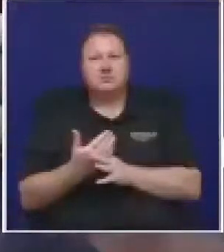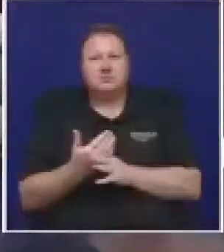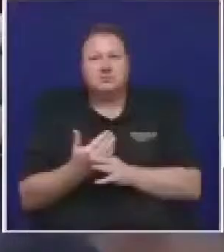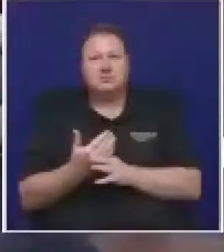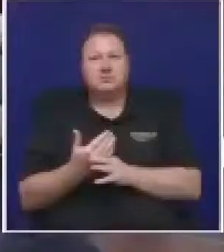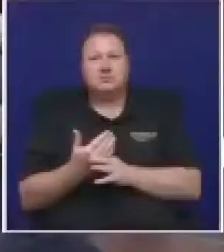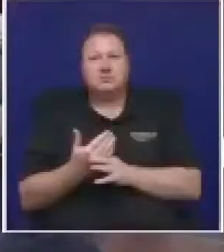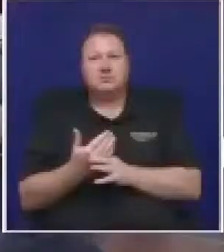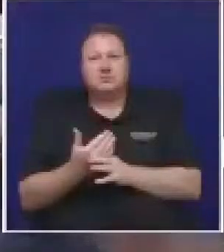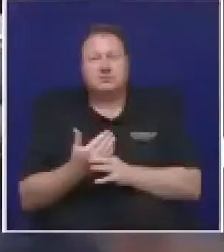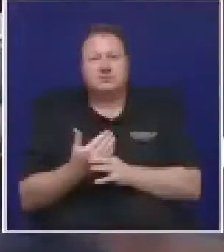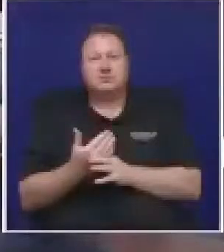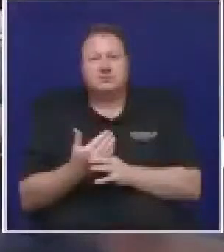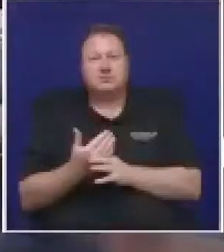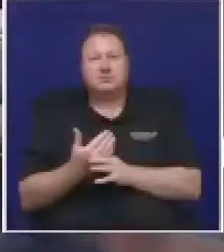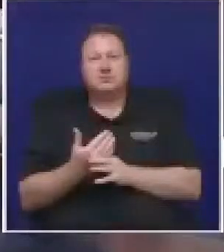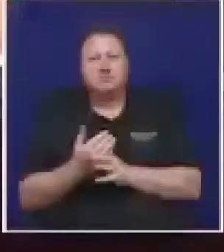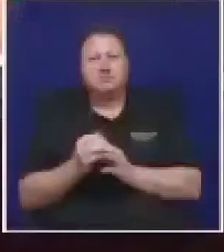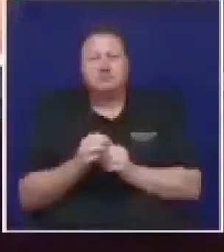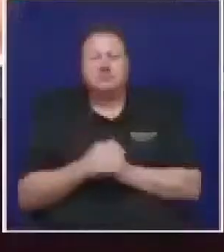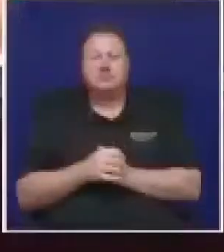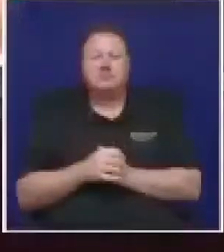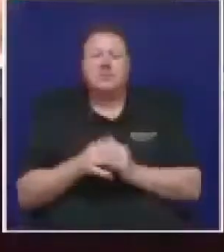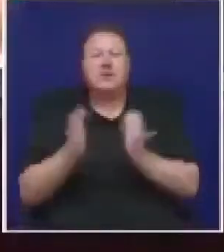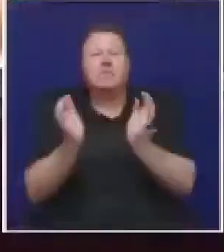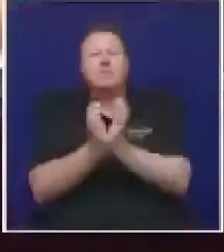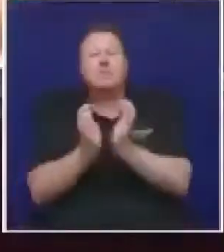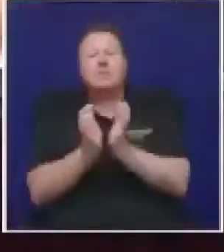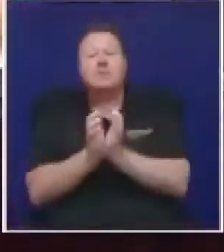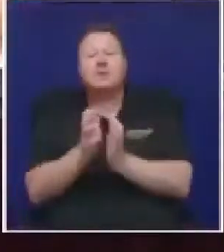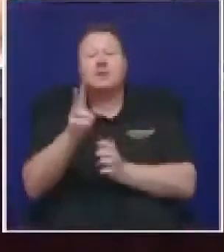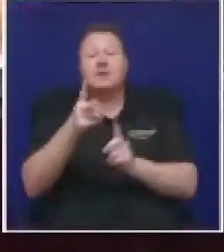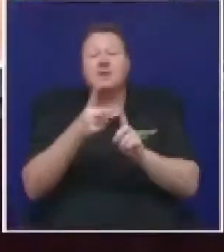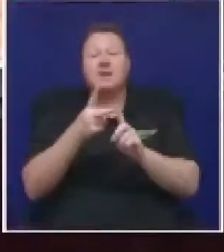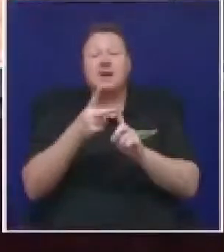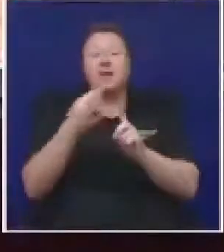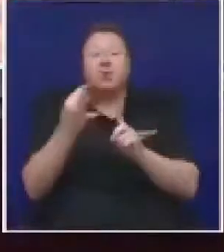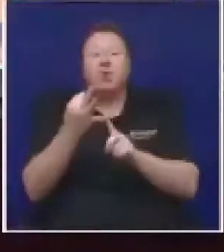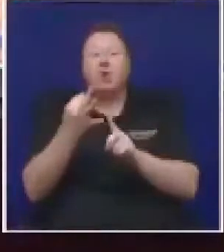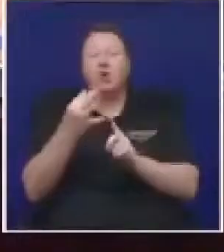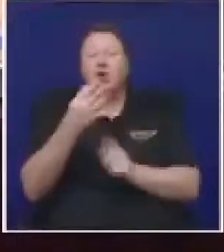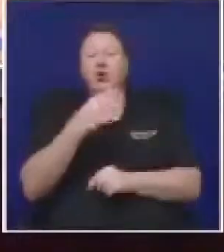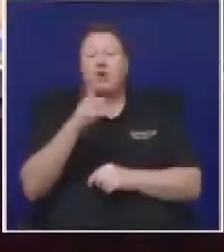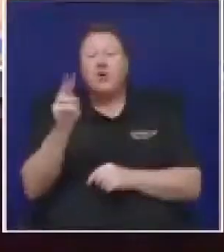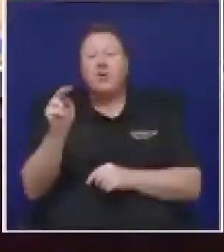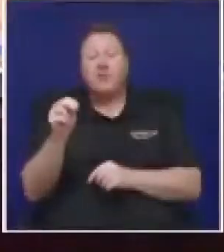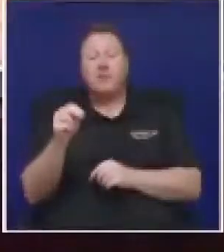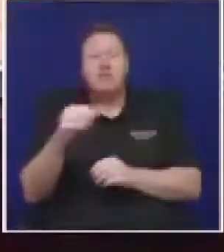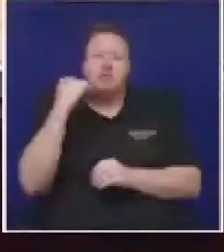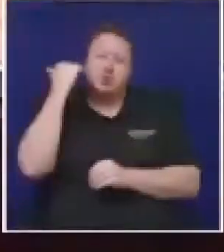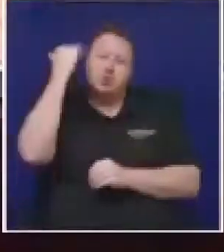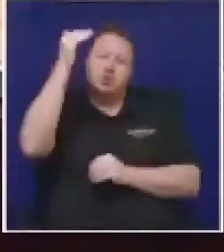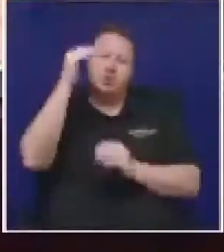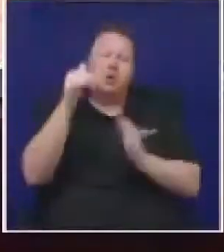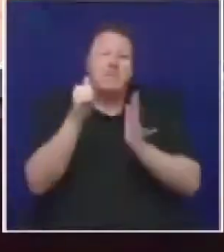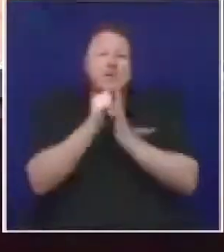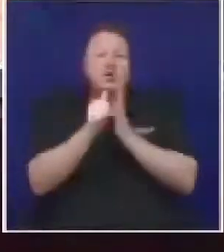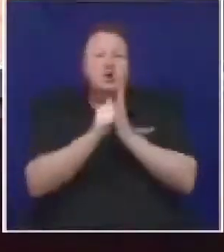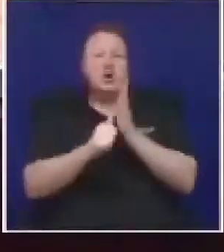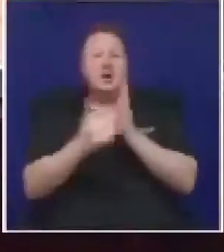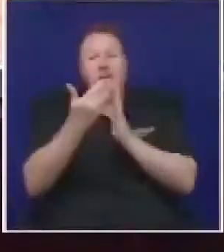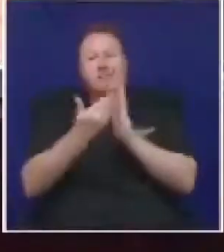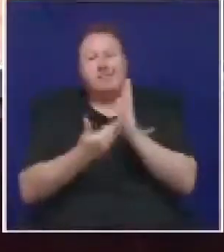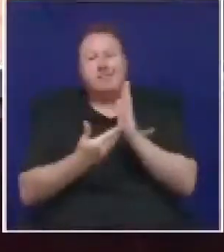When they met on the 2nd and 3rd of this month, on top of the agenda